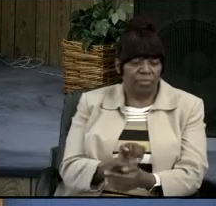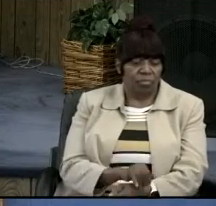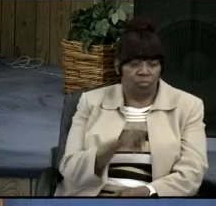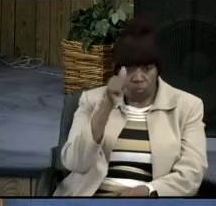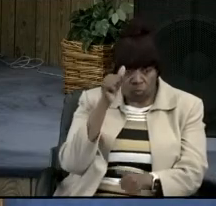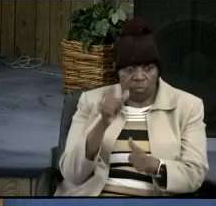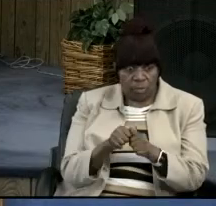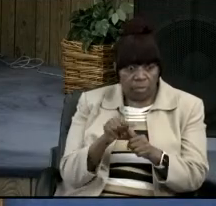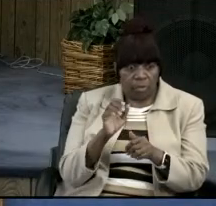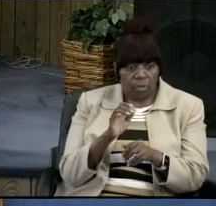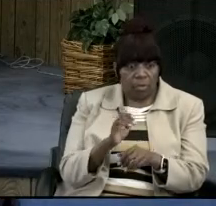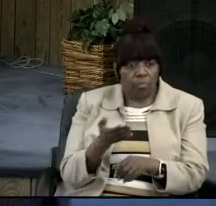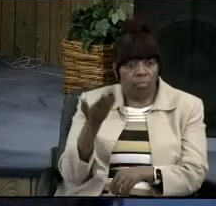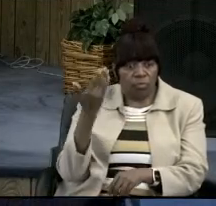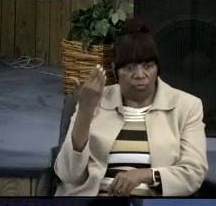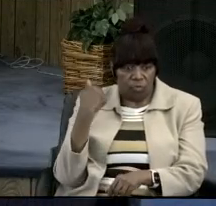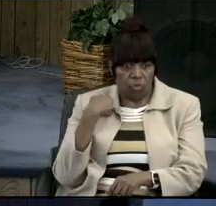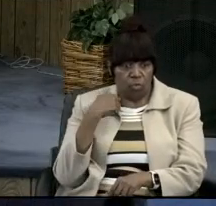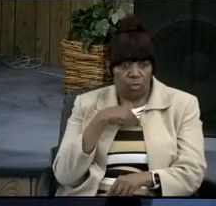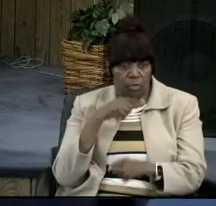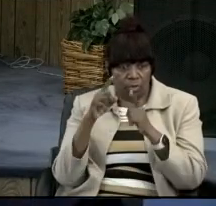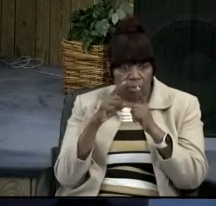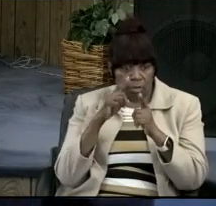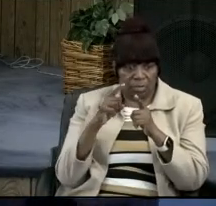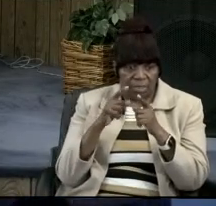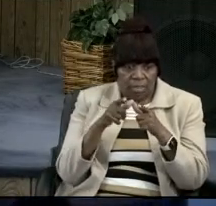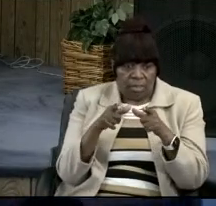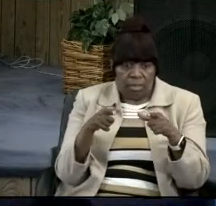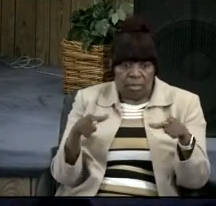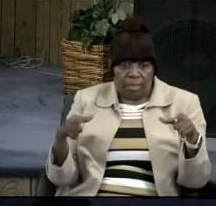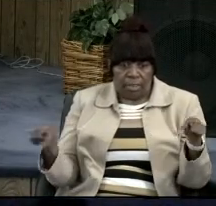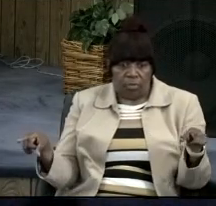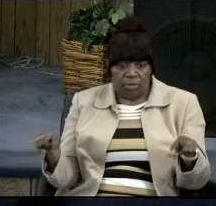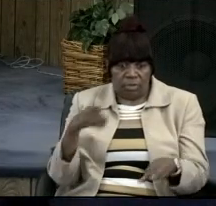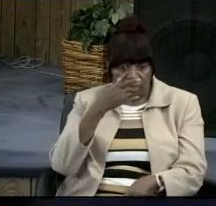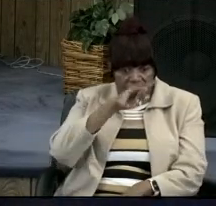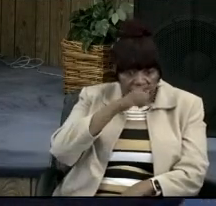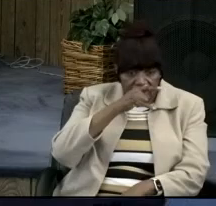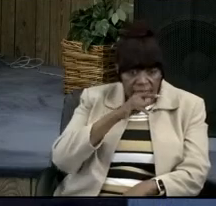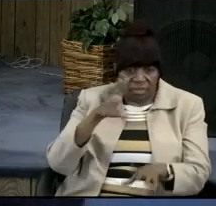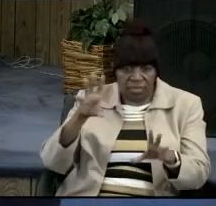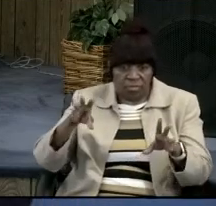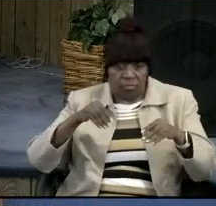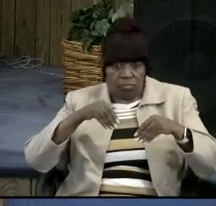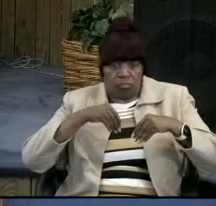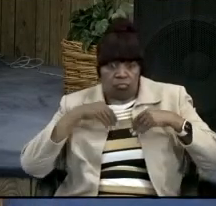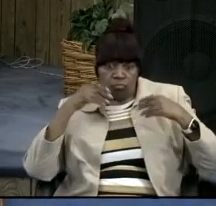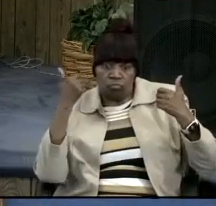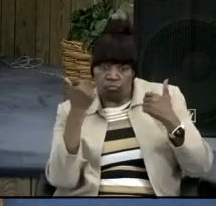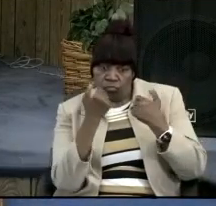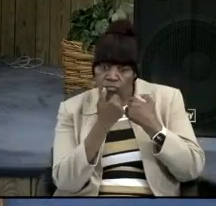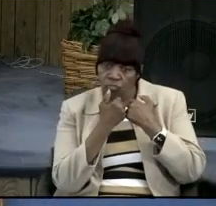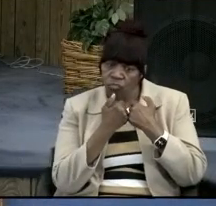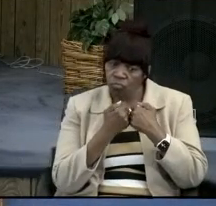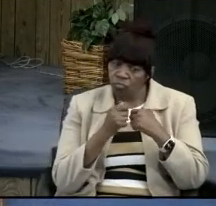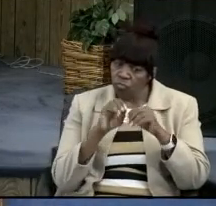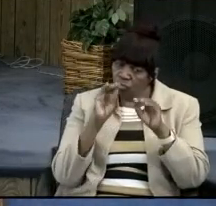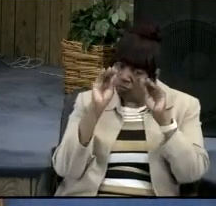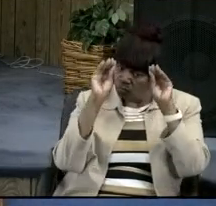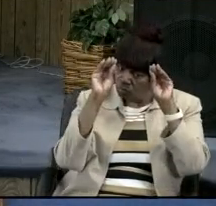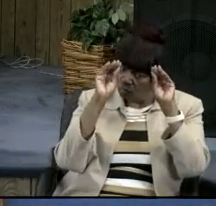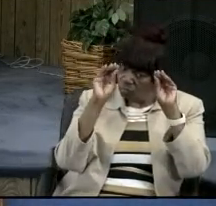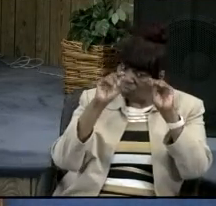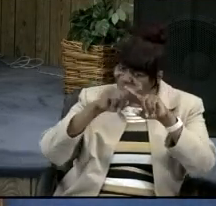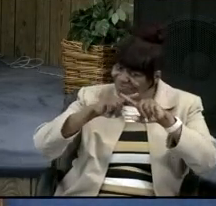And remember earlier we said that as learning a language, the kids receive it like a sponge earlier, but to teach them a